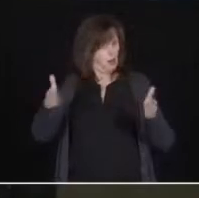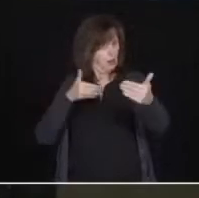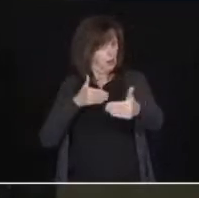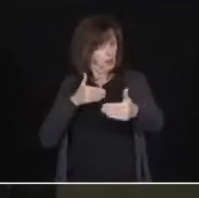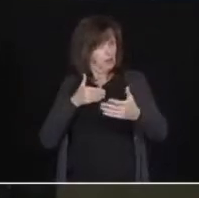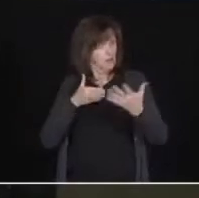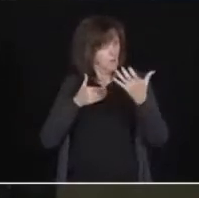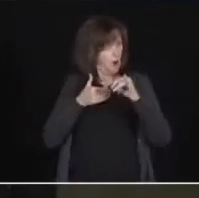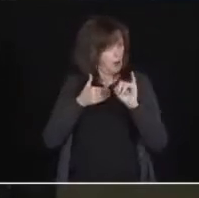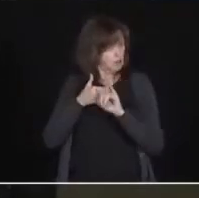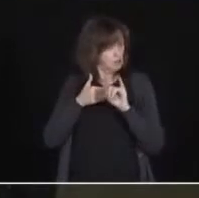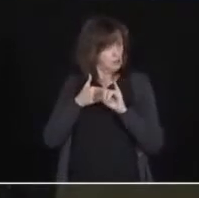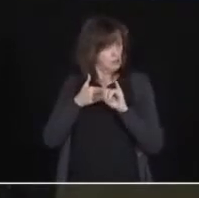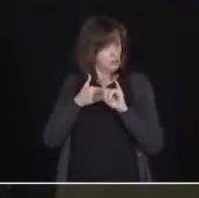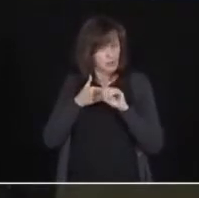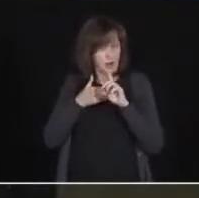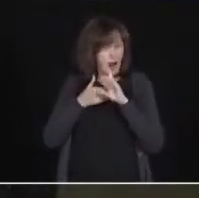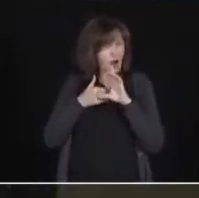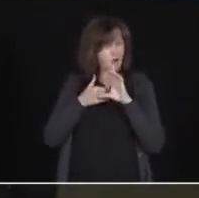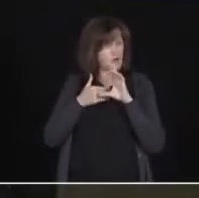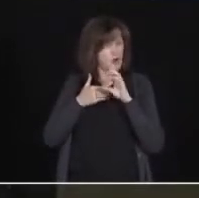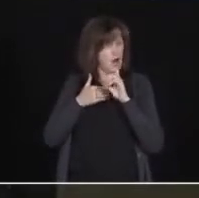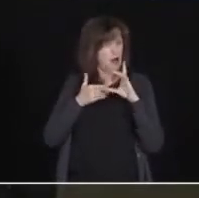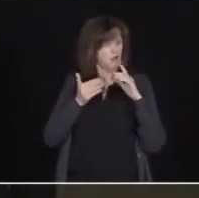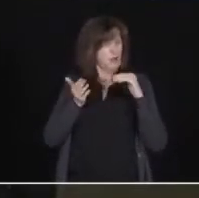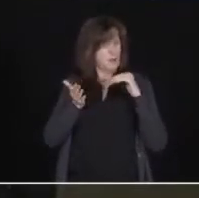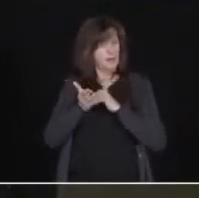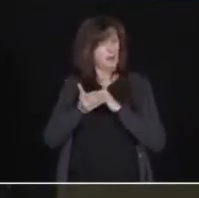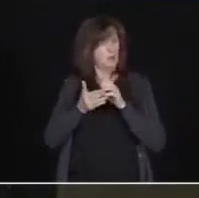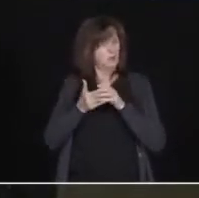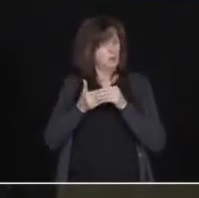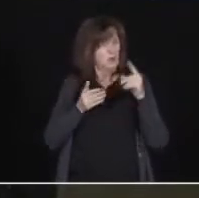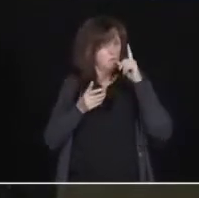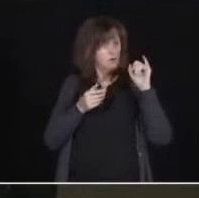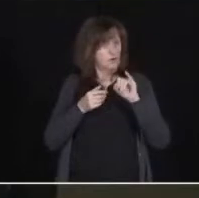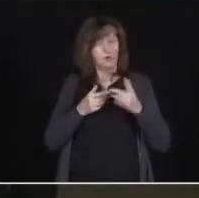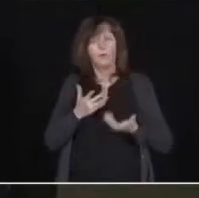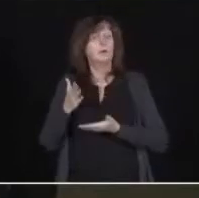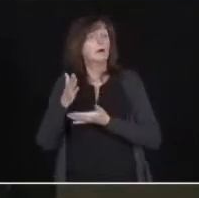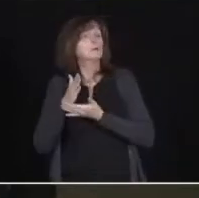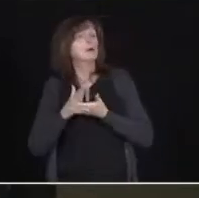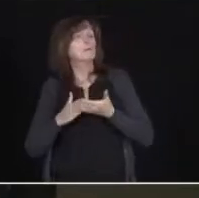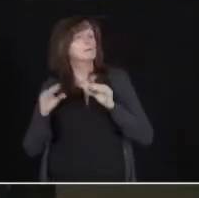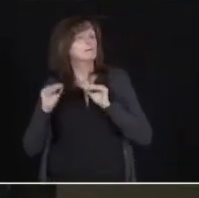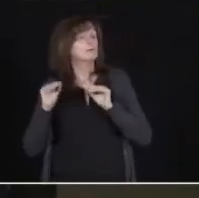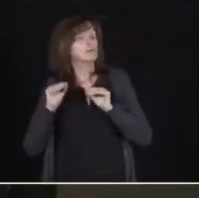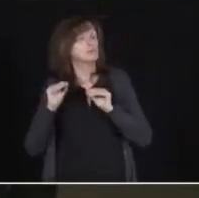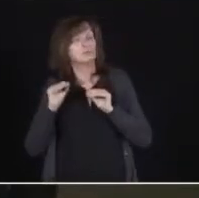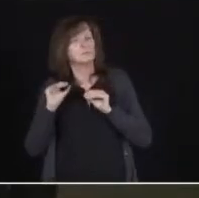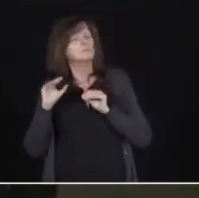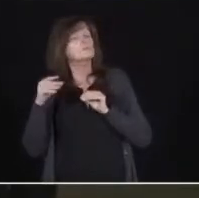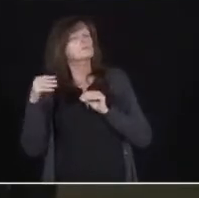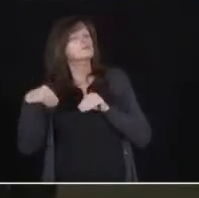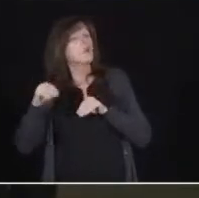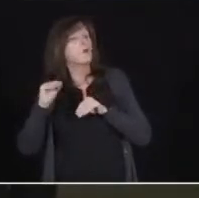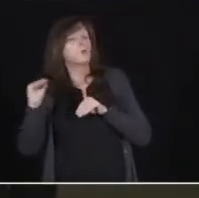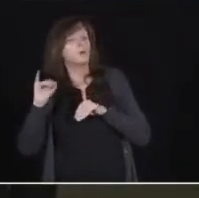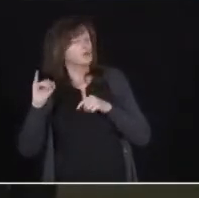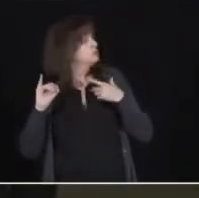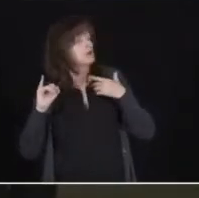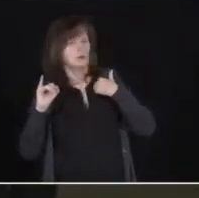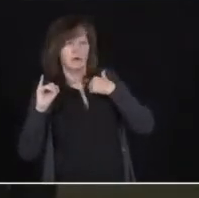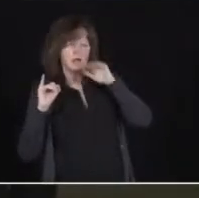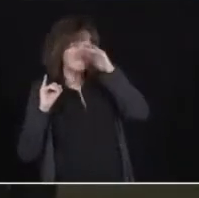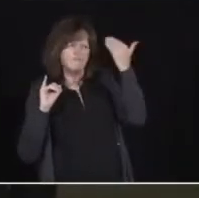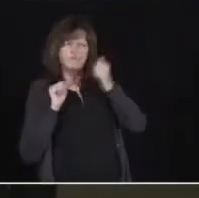of thousands of dollars, or stories of stores not being able to get insurance. I'm fed up with these guys. They're gouging the people and made a fortune